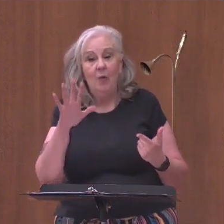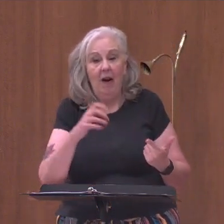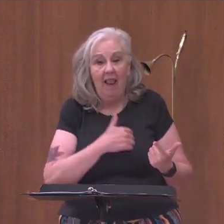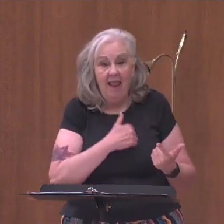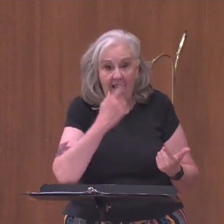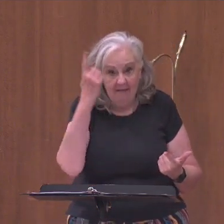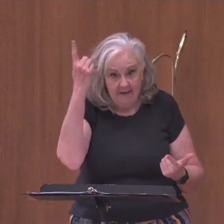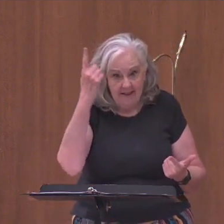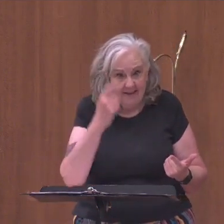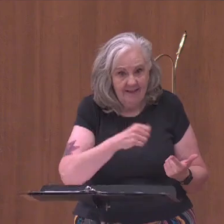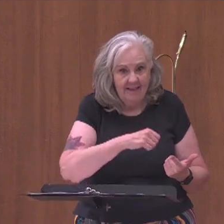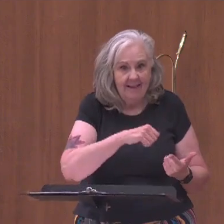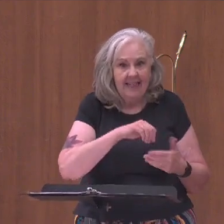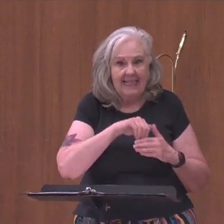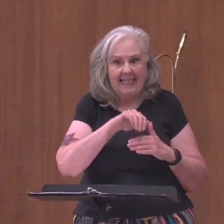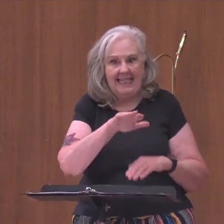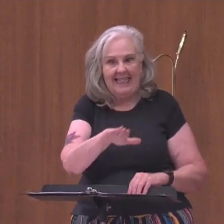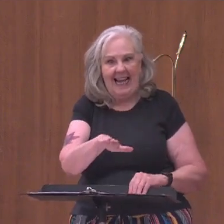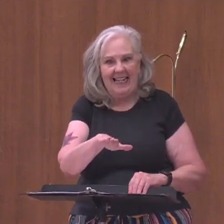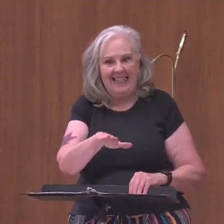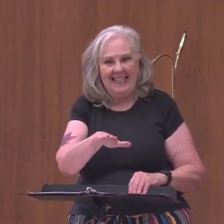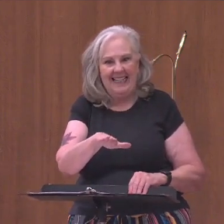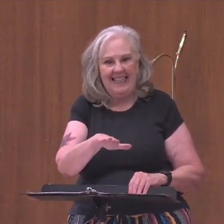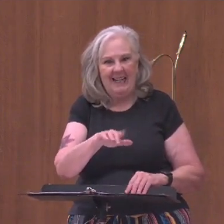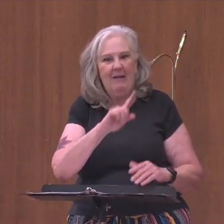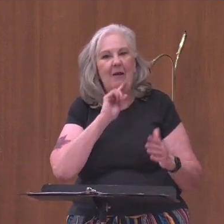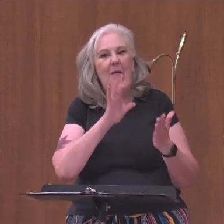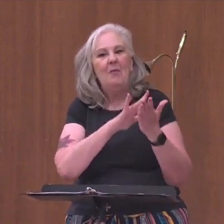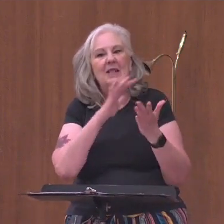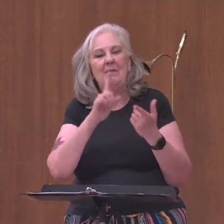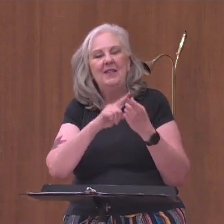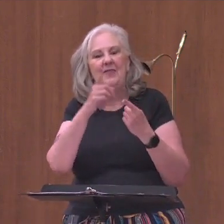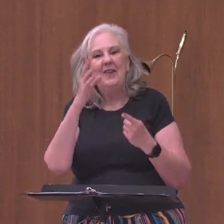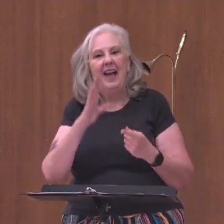you are sent. Praise be to God. Amen.